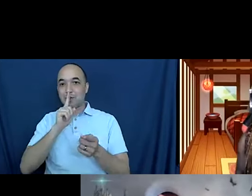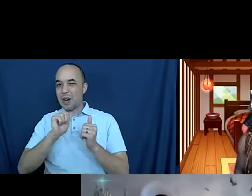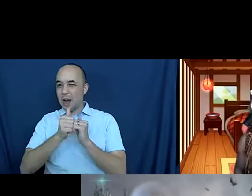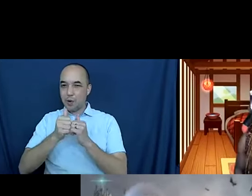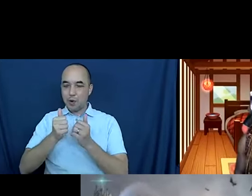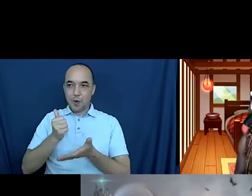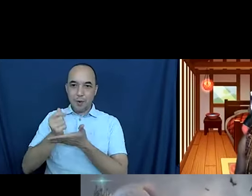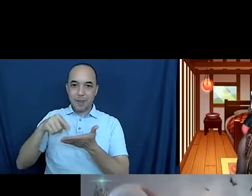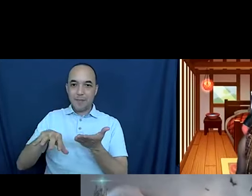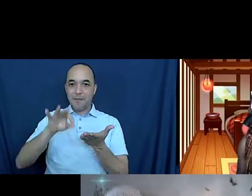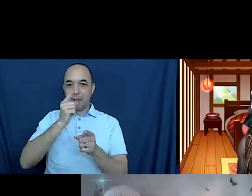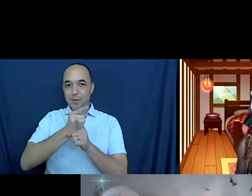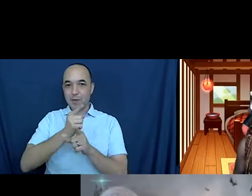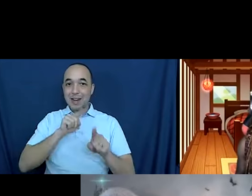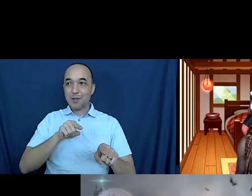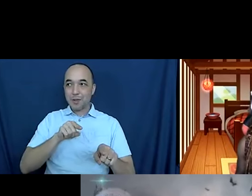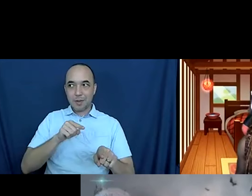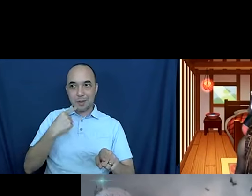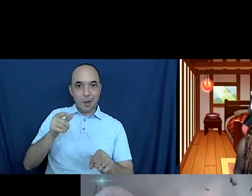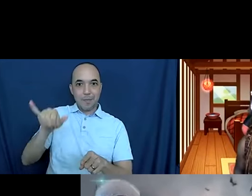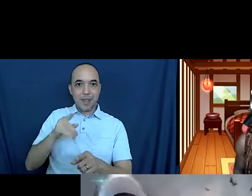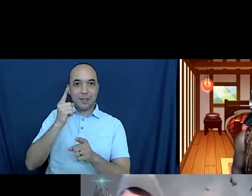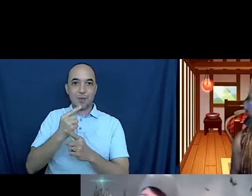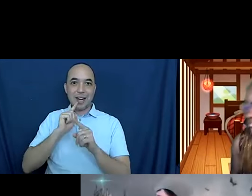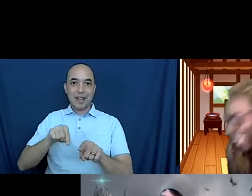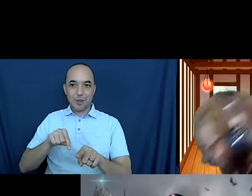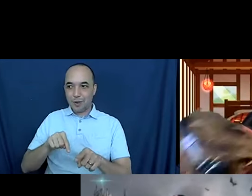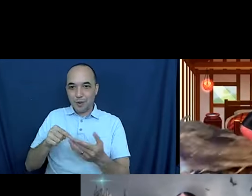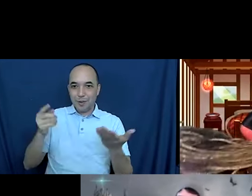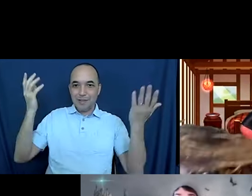Has Jen ever done that to any of us, maybe? Yes.